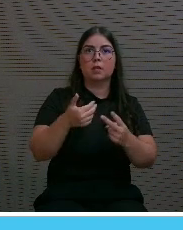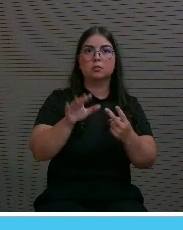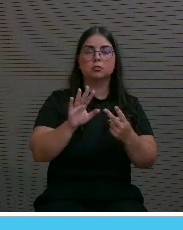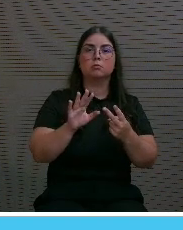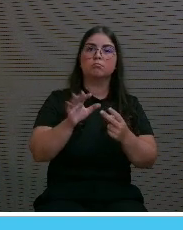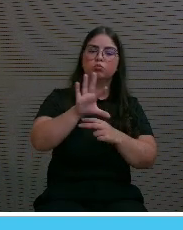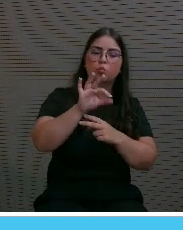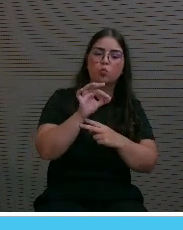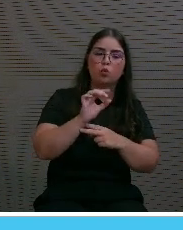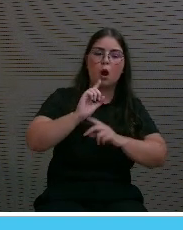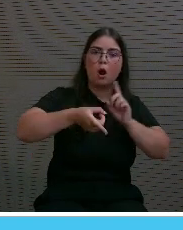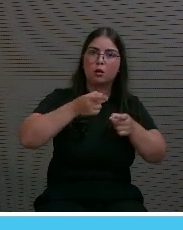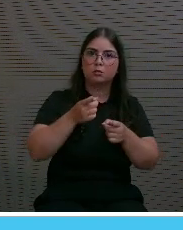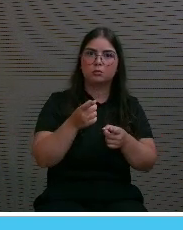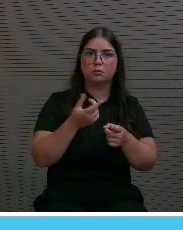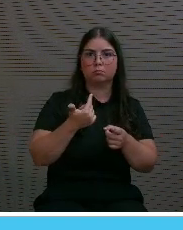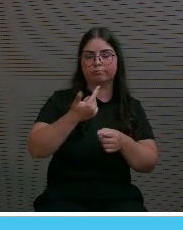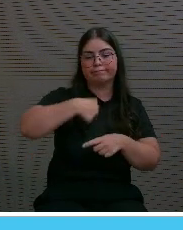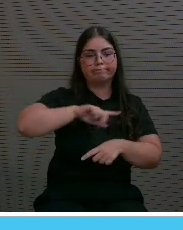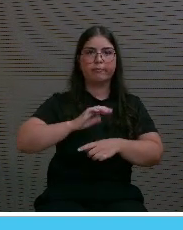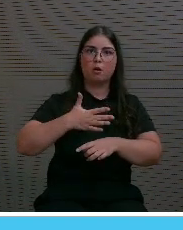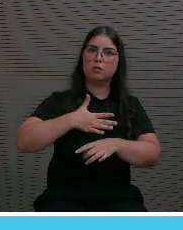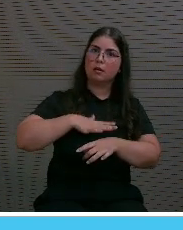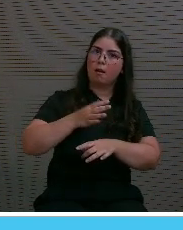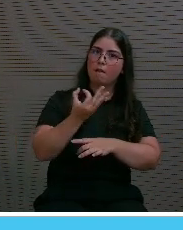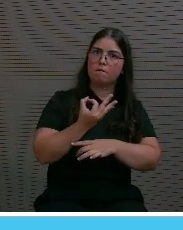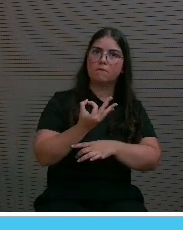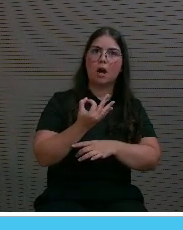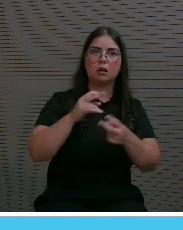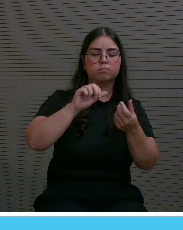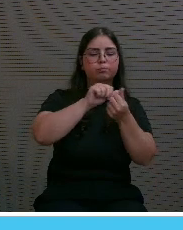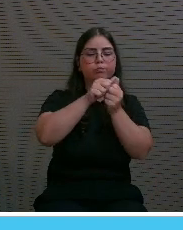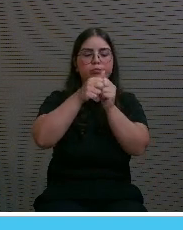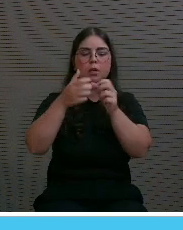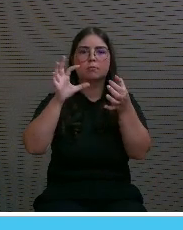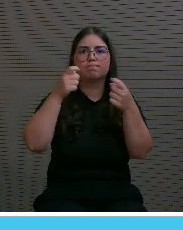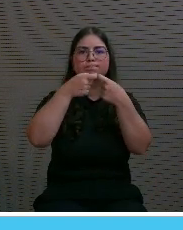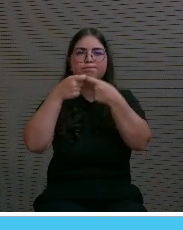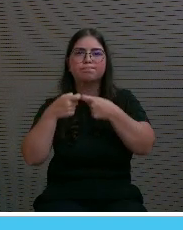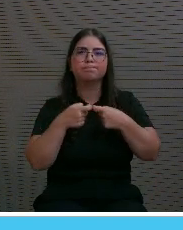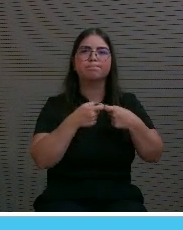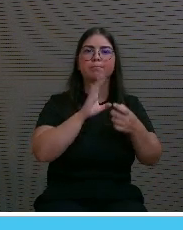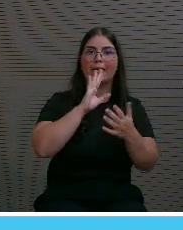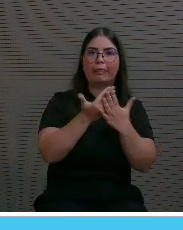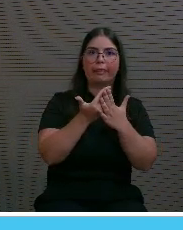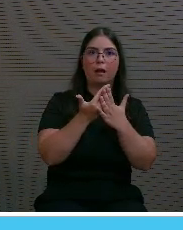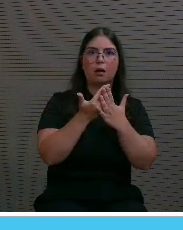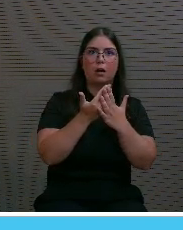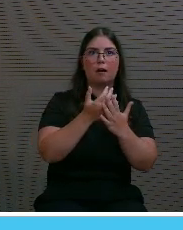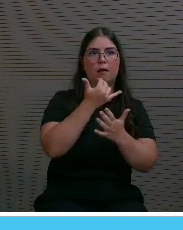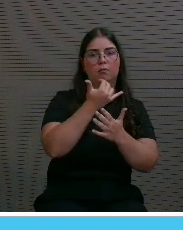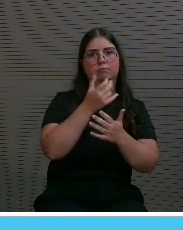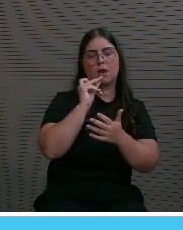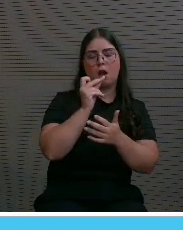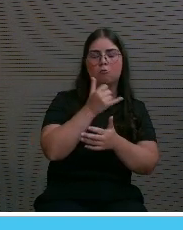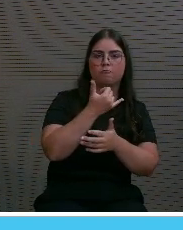keep back-crossing and back-crossing. It can take 10, maybe 20, sometimes 30 years to produce